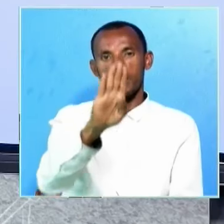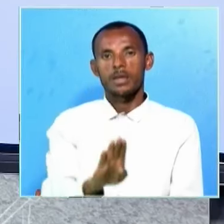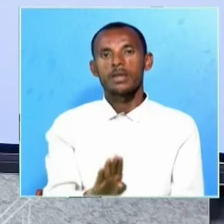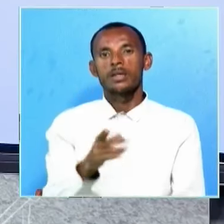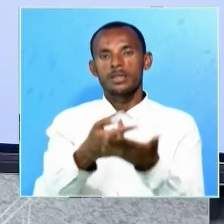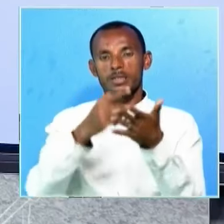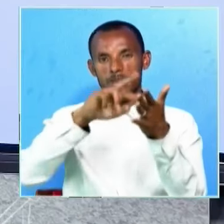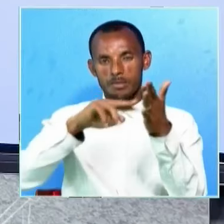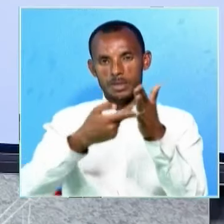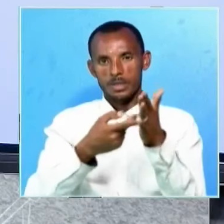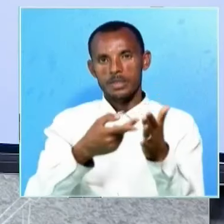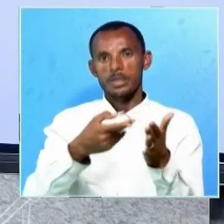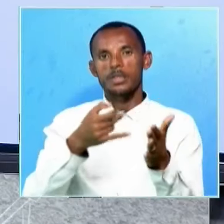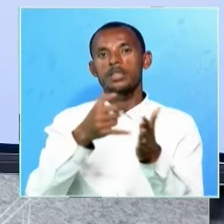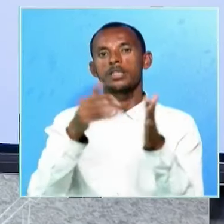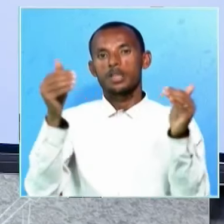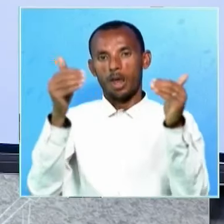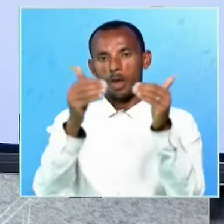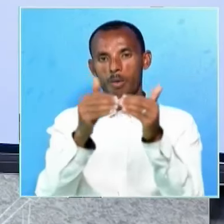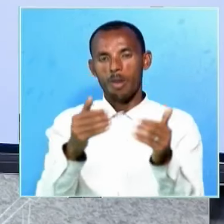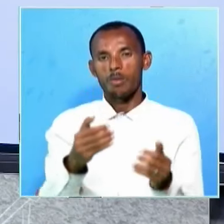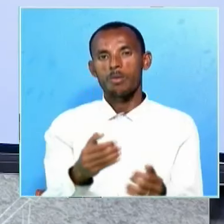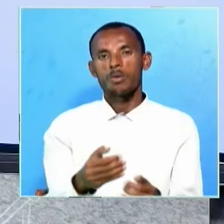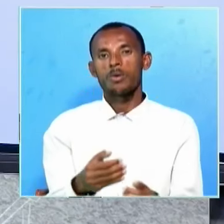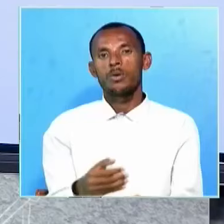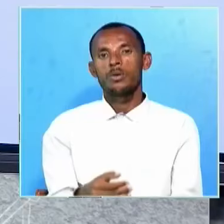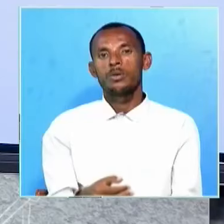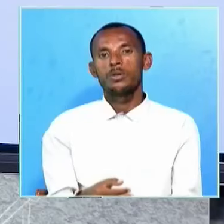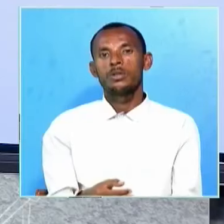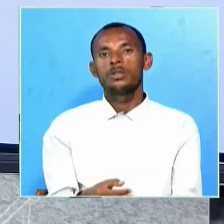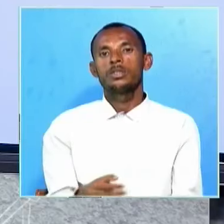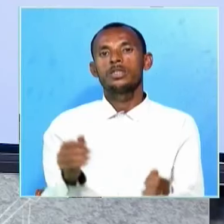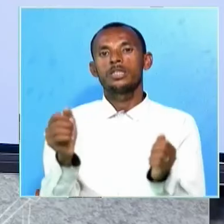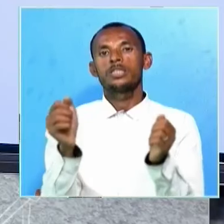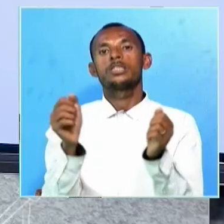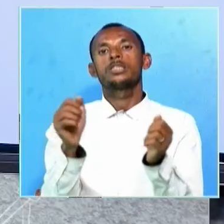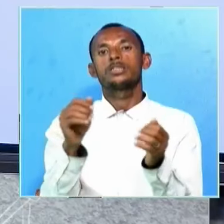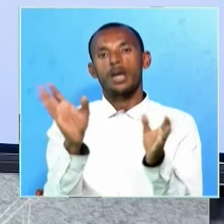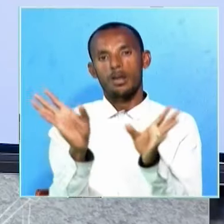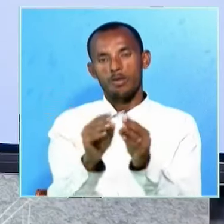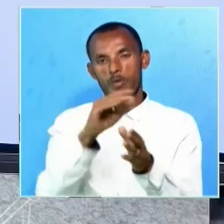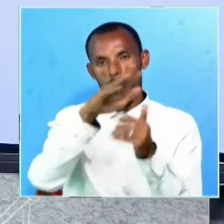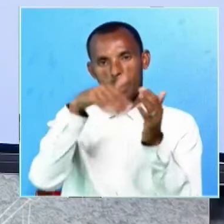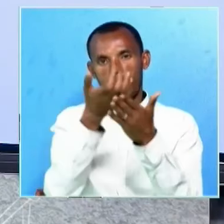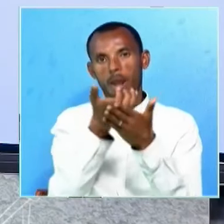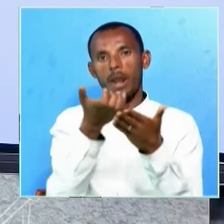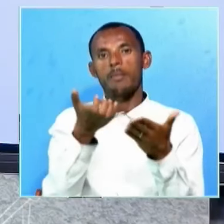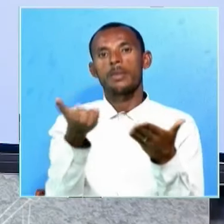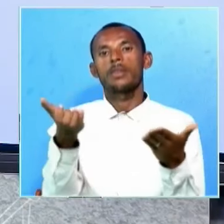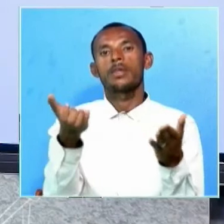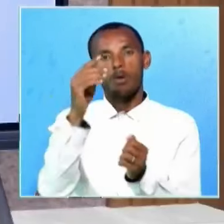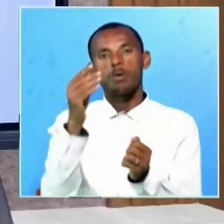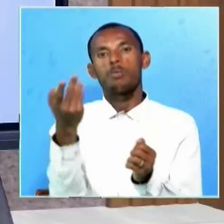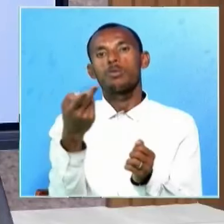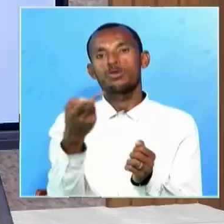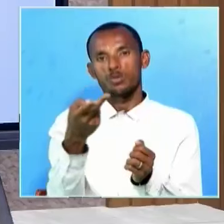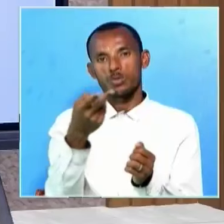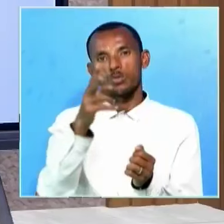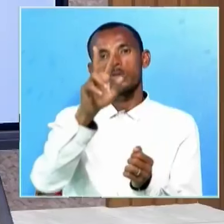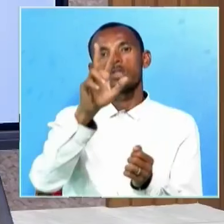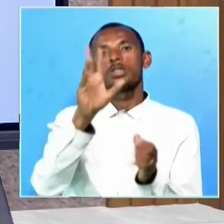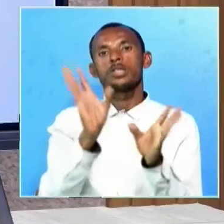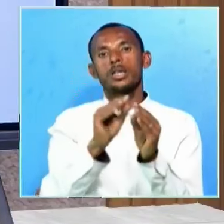this means this is equal to set of all elements that are common for both set